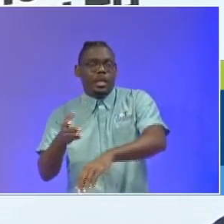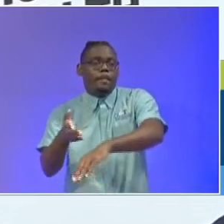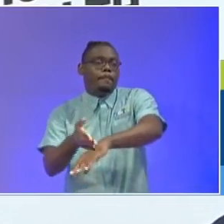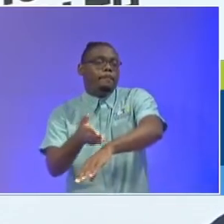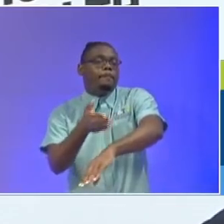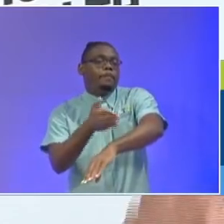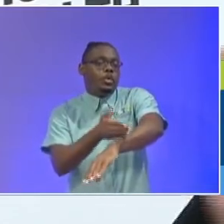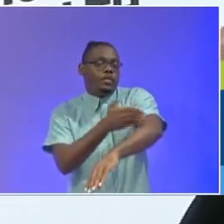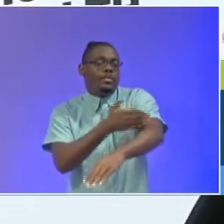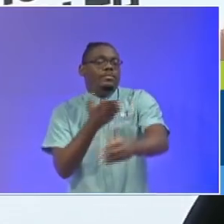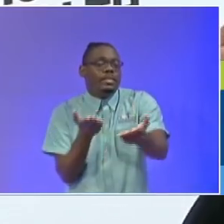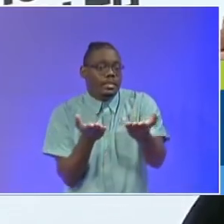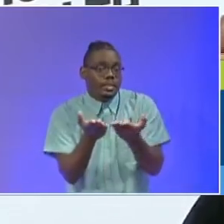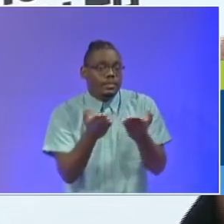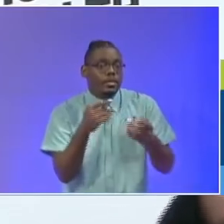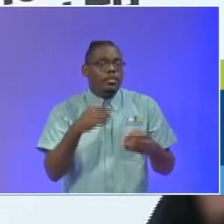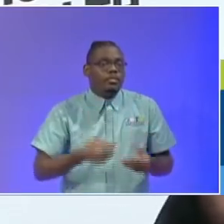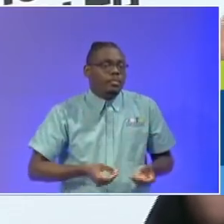pandemic.